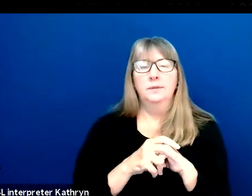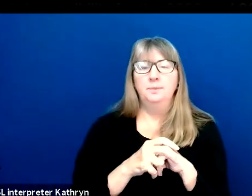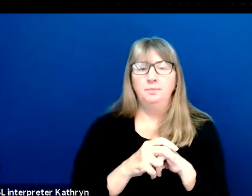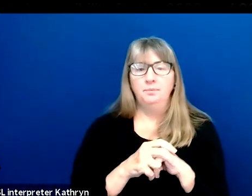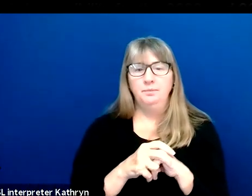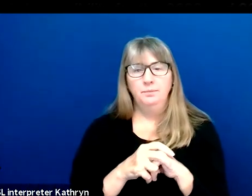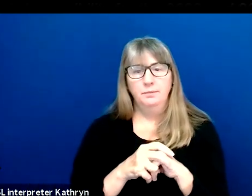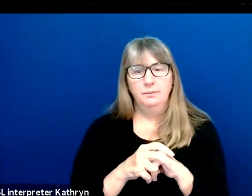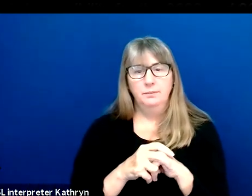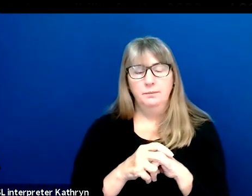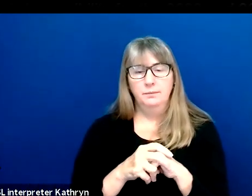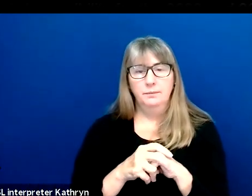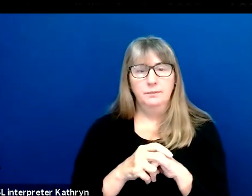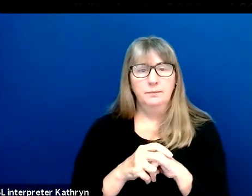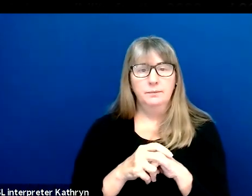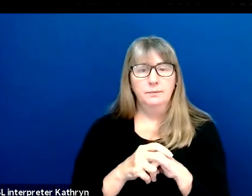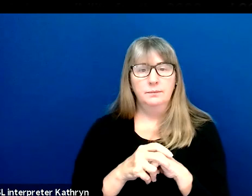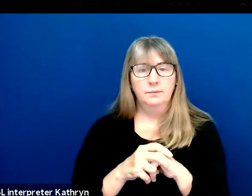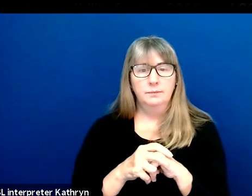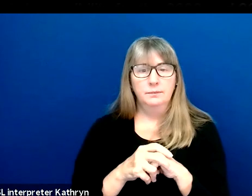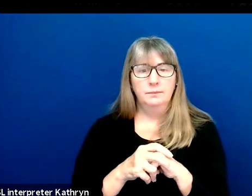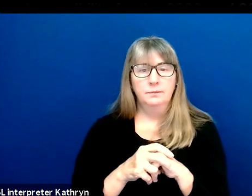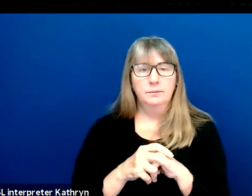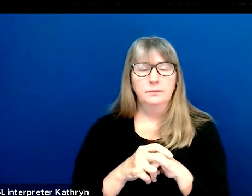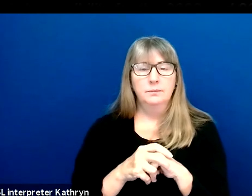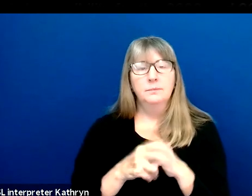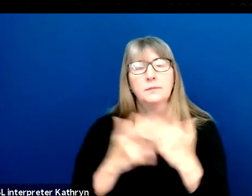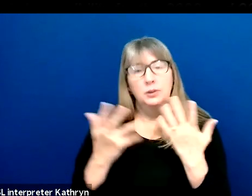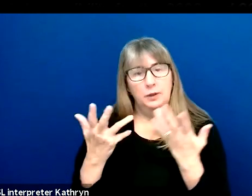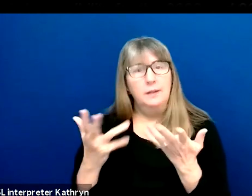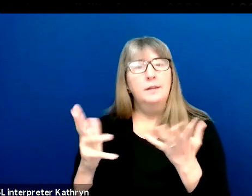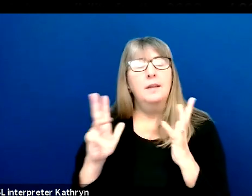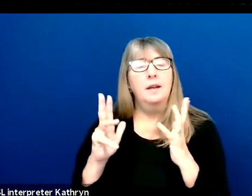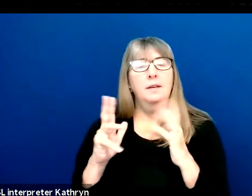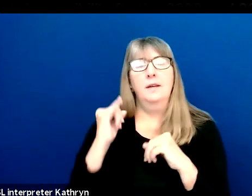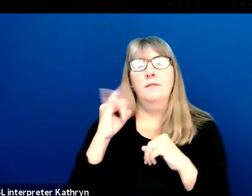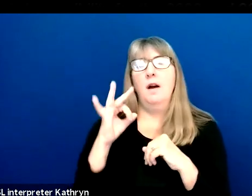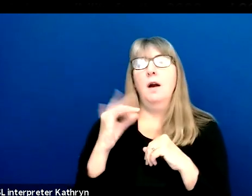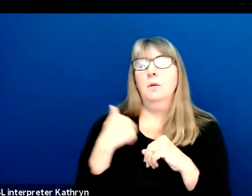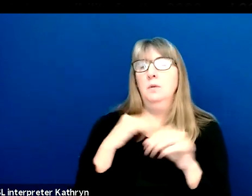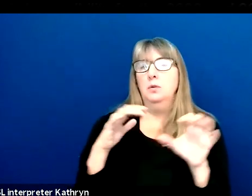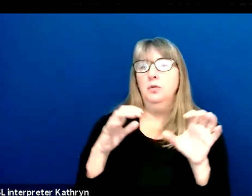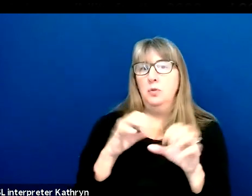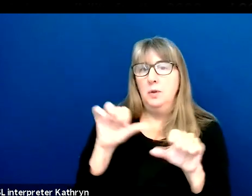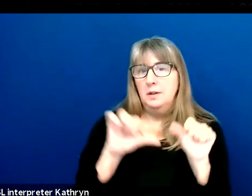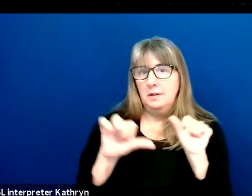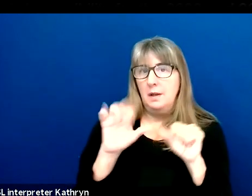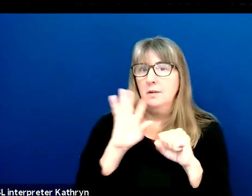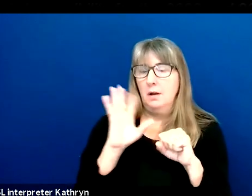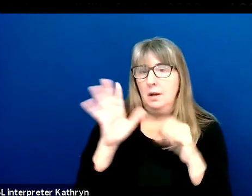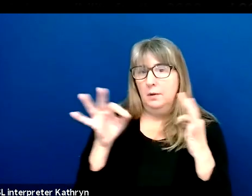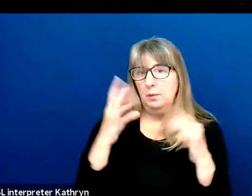is slower. So that is that. Obviously, if I were giving a science talk, I would now explain why I care.